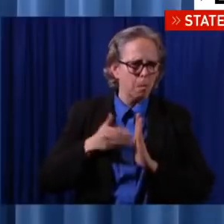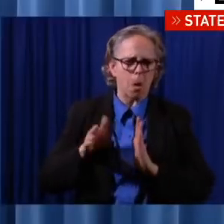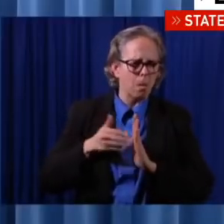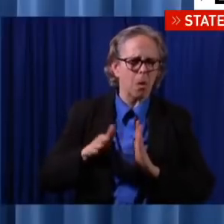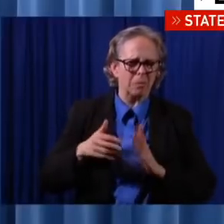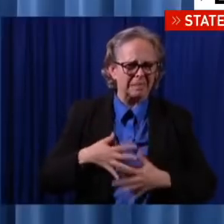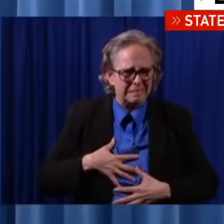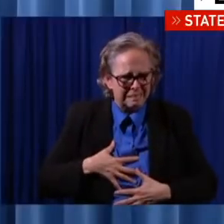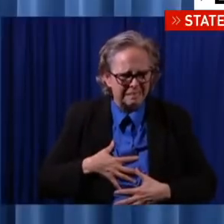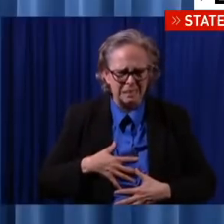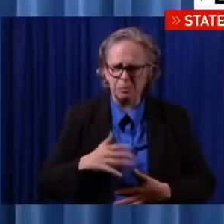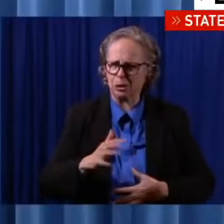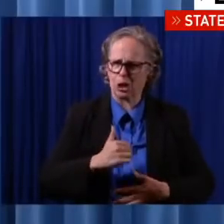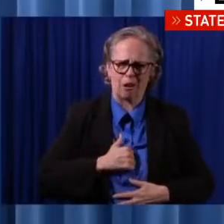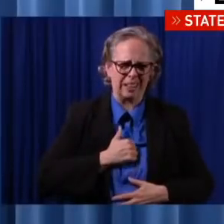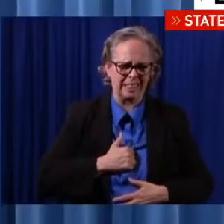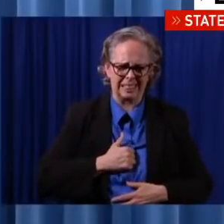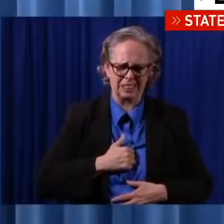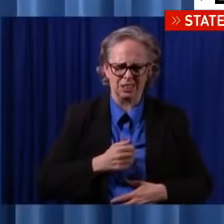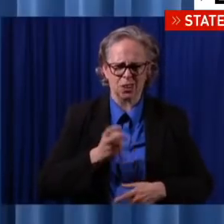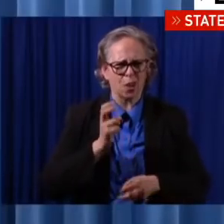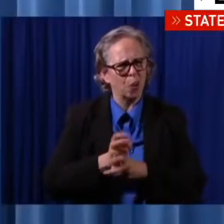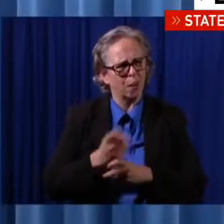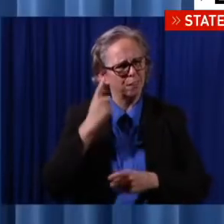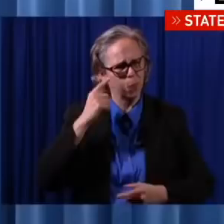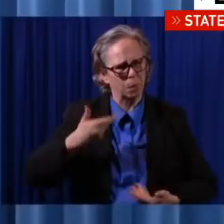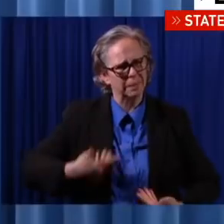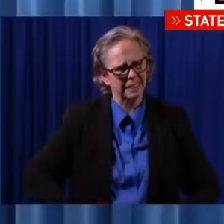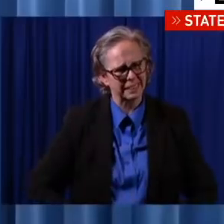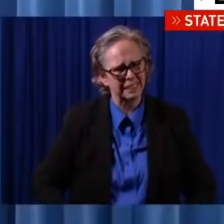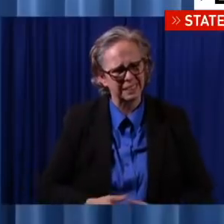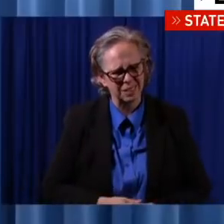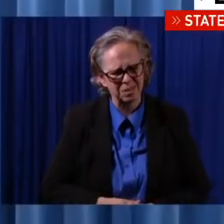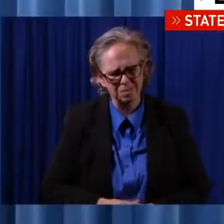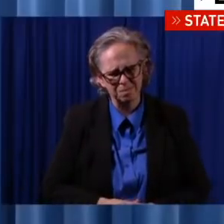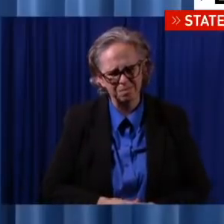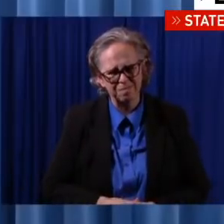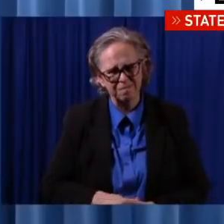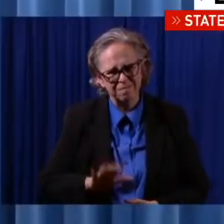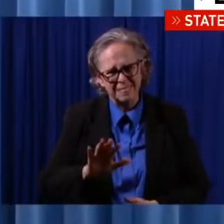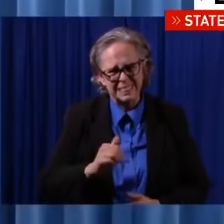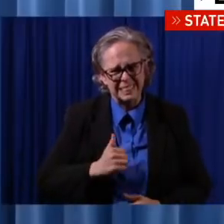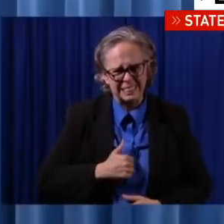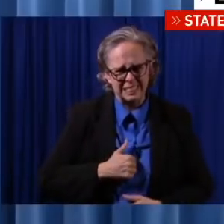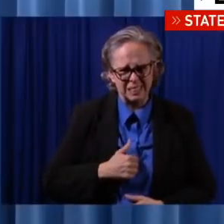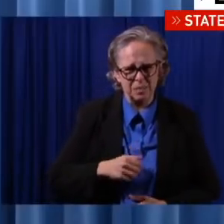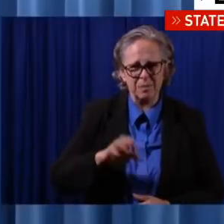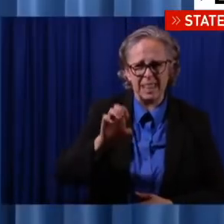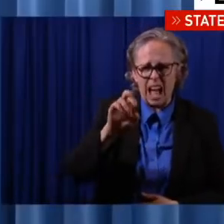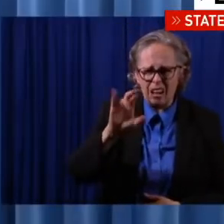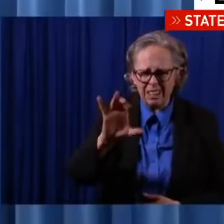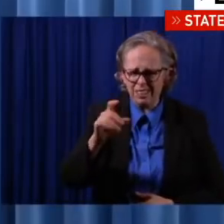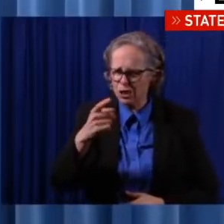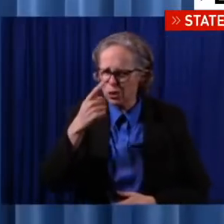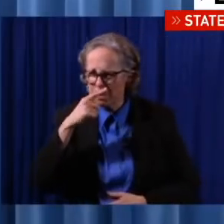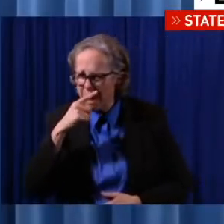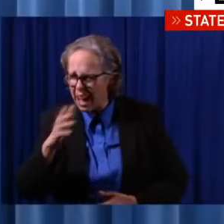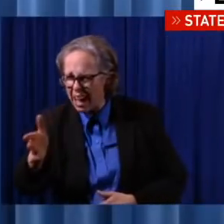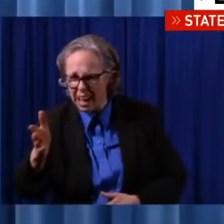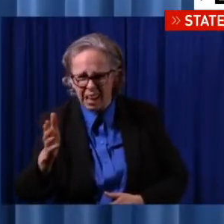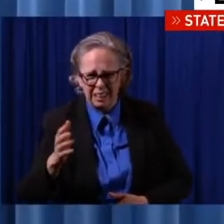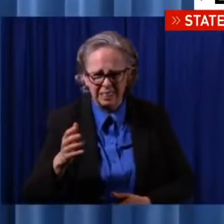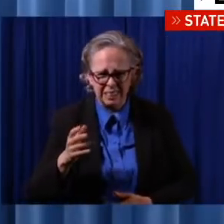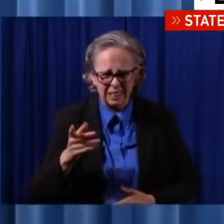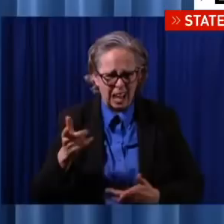it's very, very difficult. And so I apologize. Eric is going to see if he can work